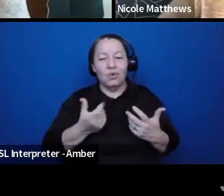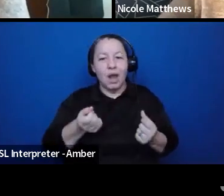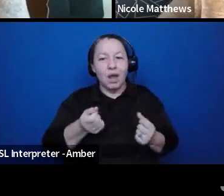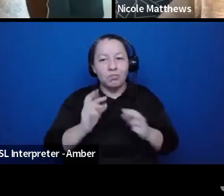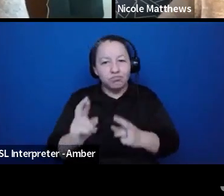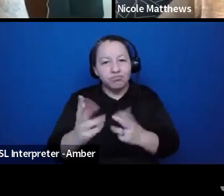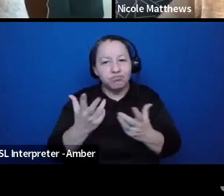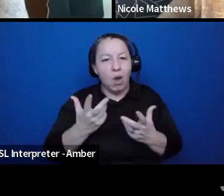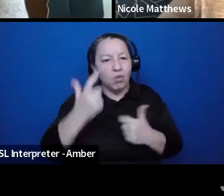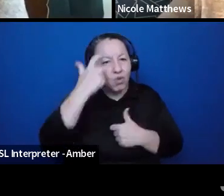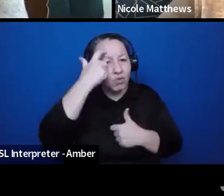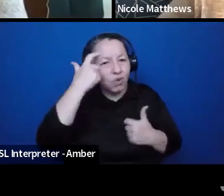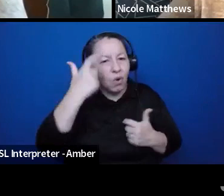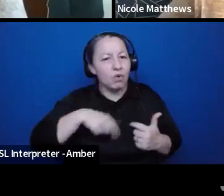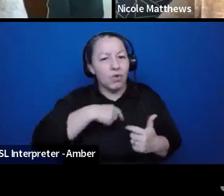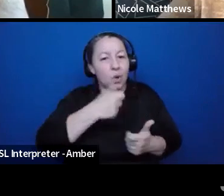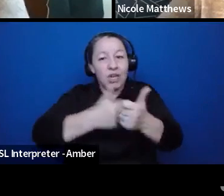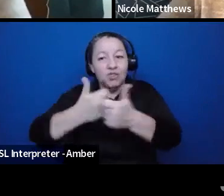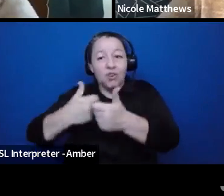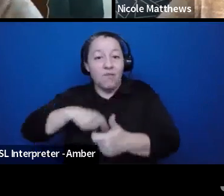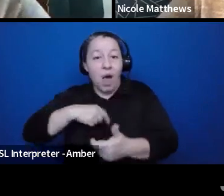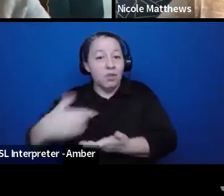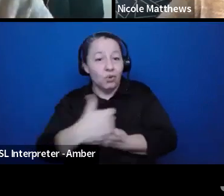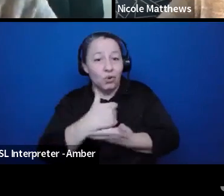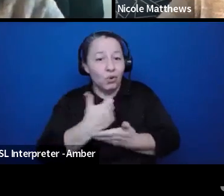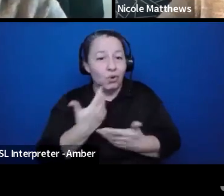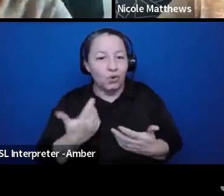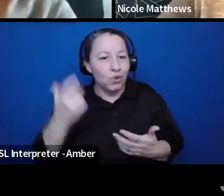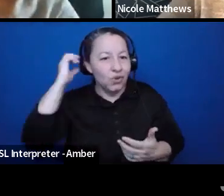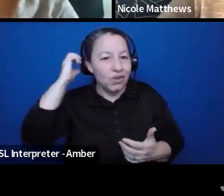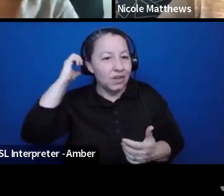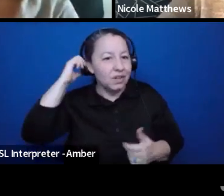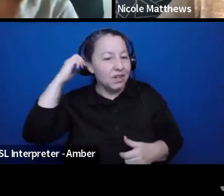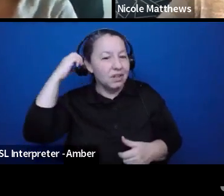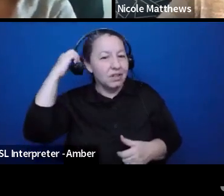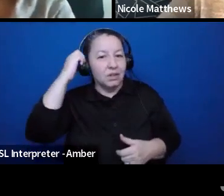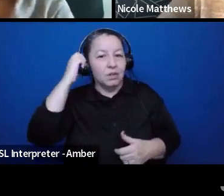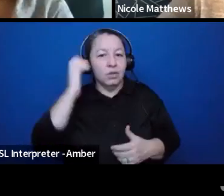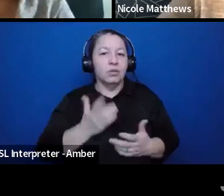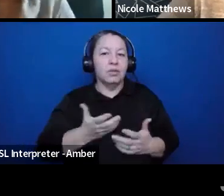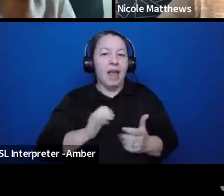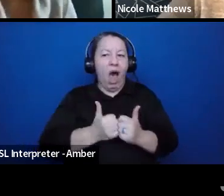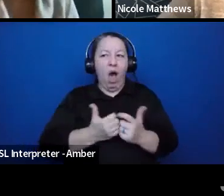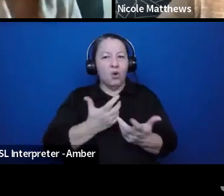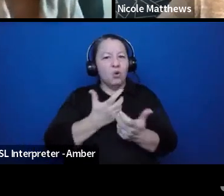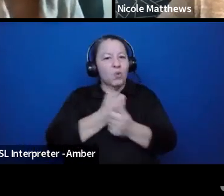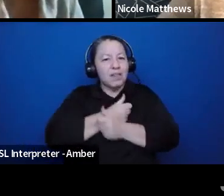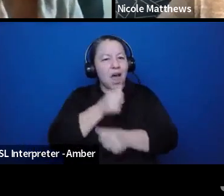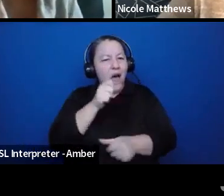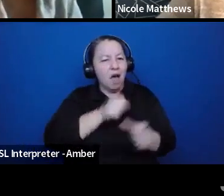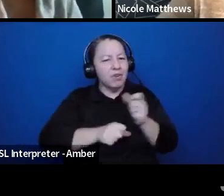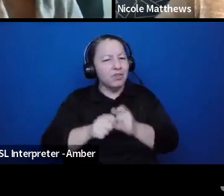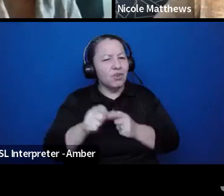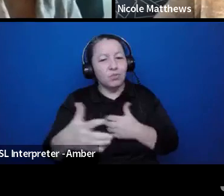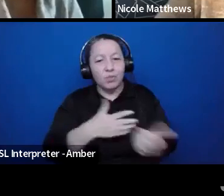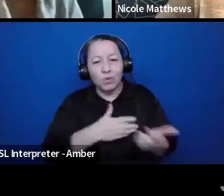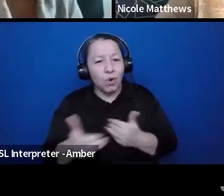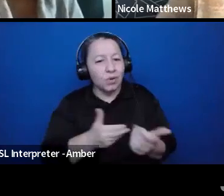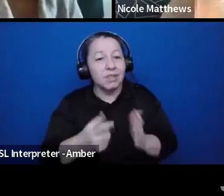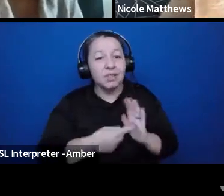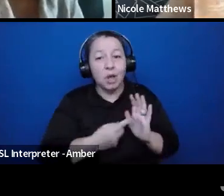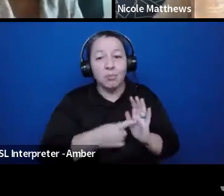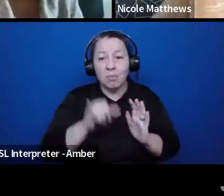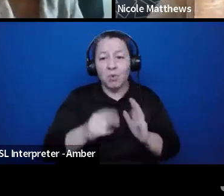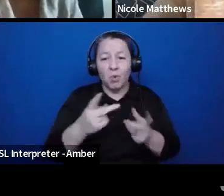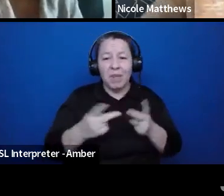we've earned, right? And how do we love on those places where sometimes this, they're still